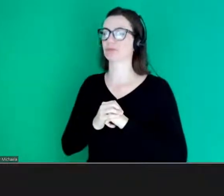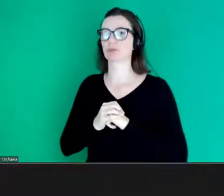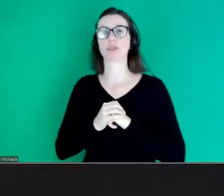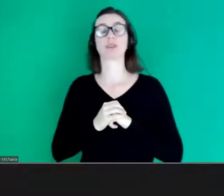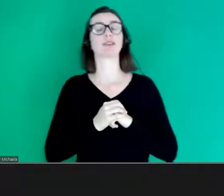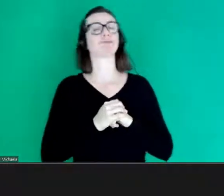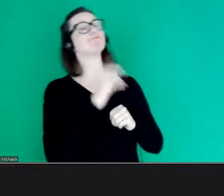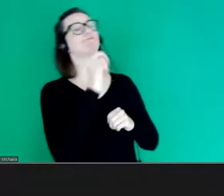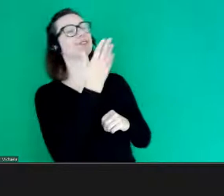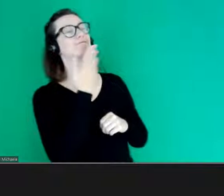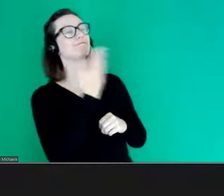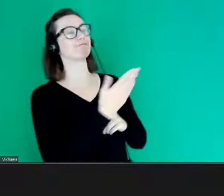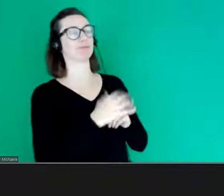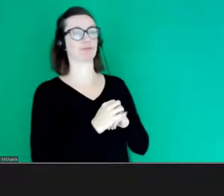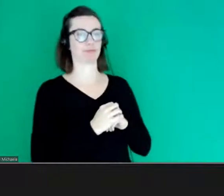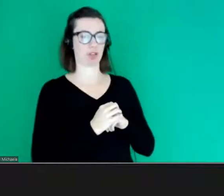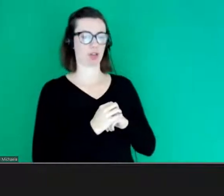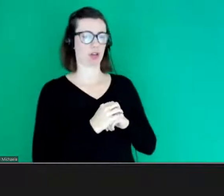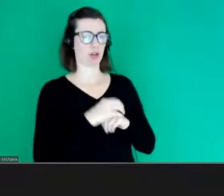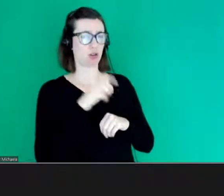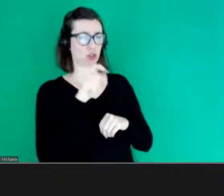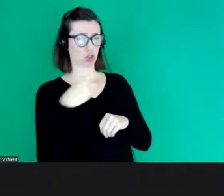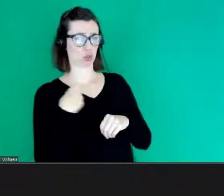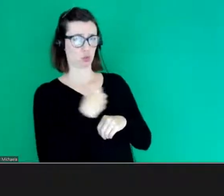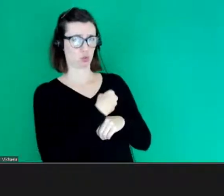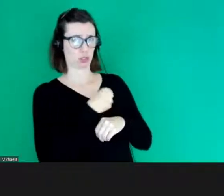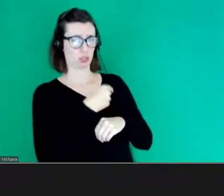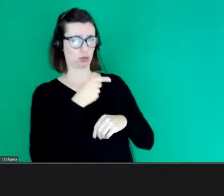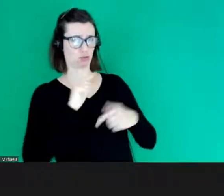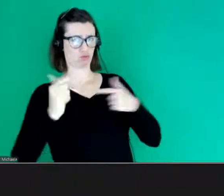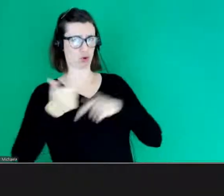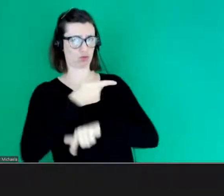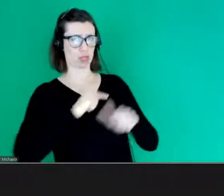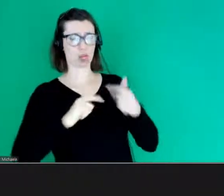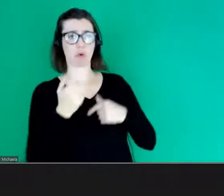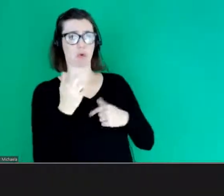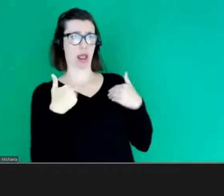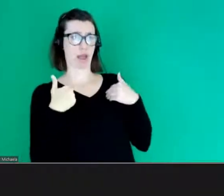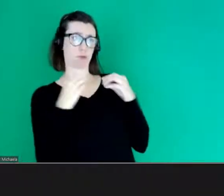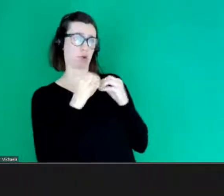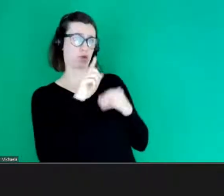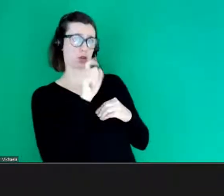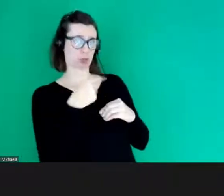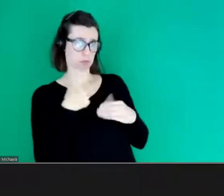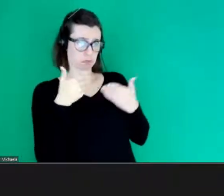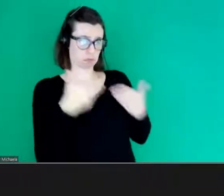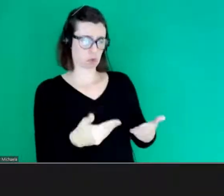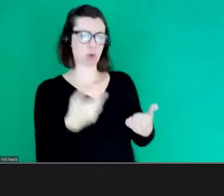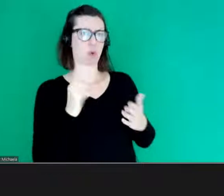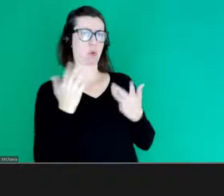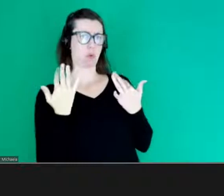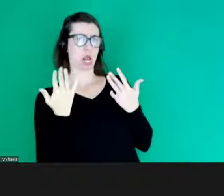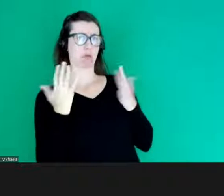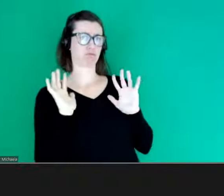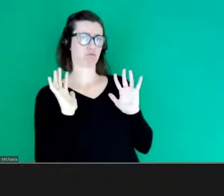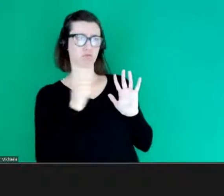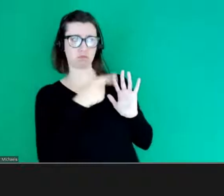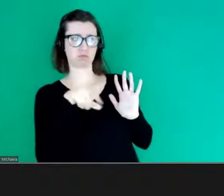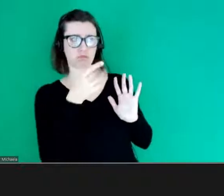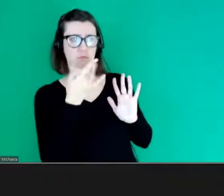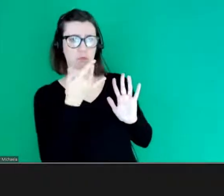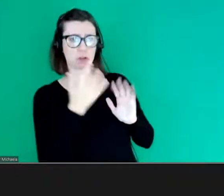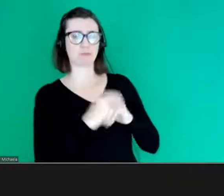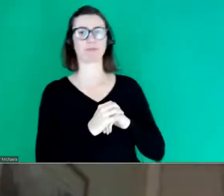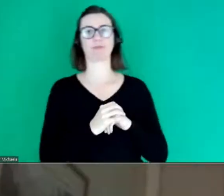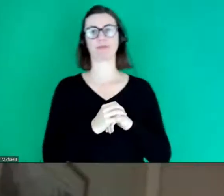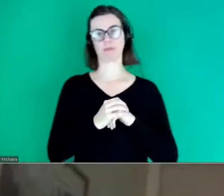Okay, thanks. Should we rotate, or should I ask another question? What would you all prefer?